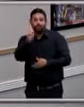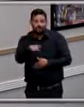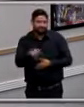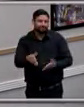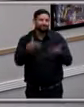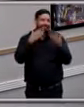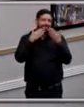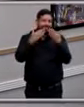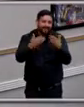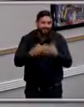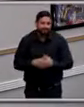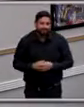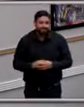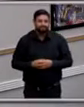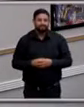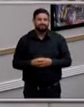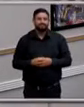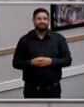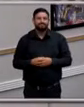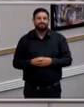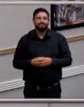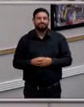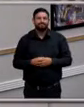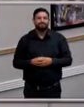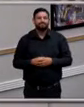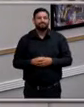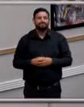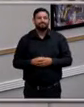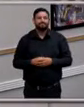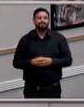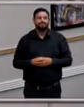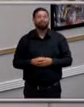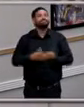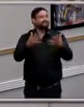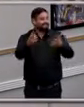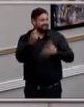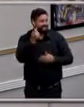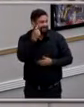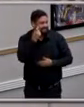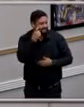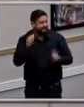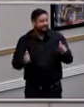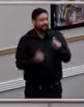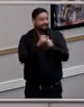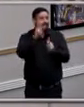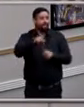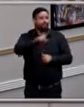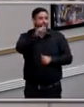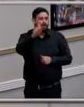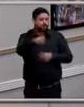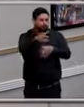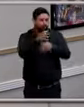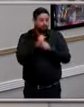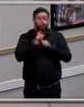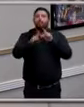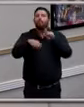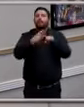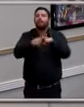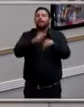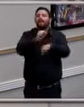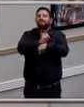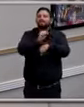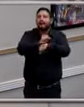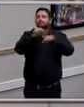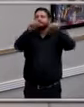you. David? Yes, actually, I just received a follow-up question regarding when our assignments